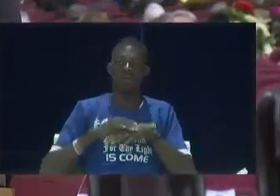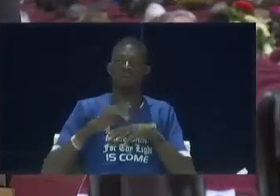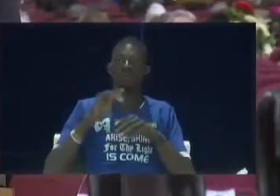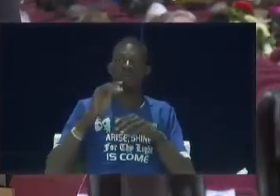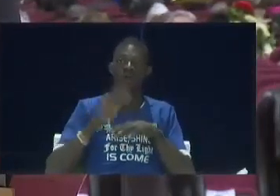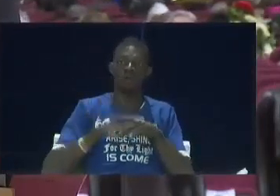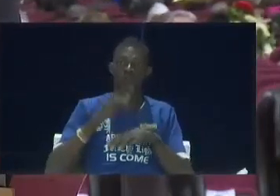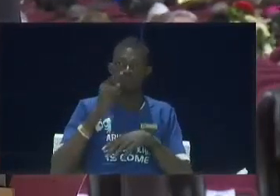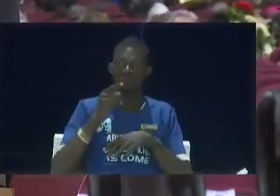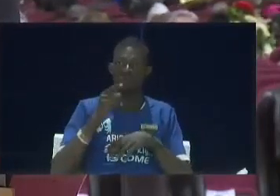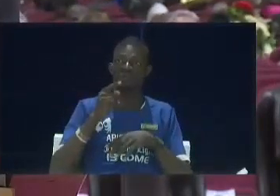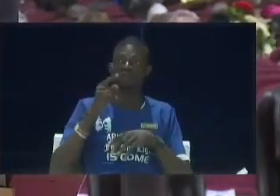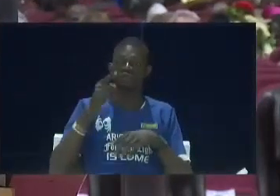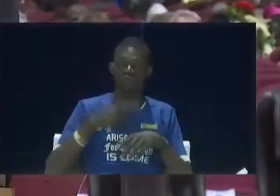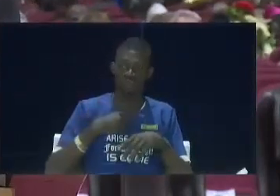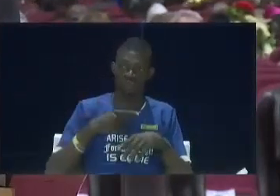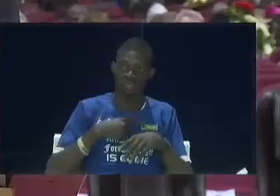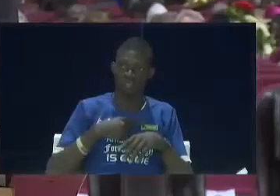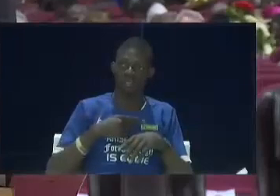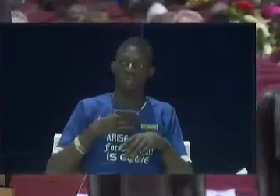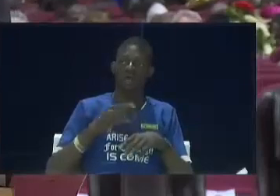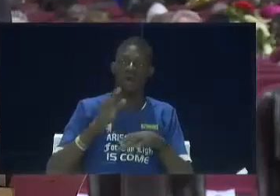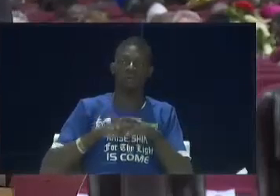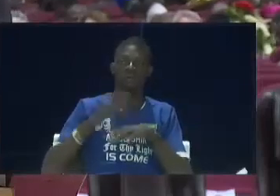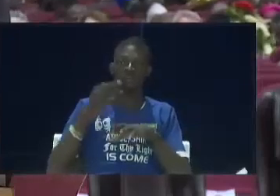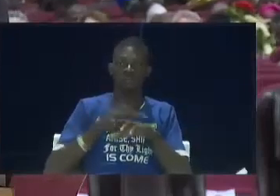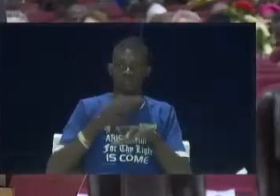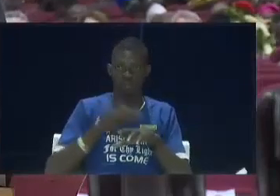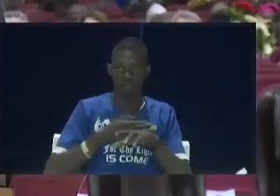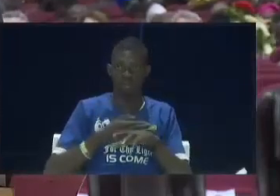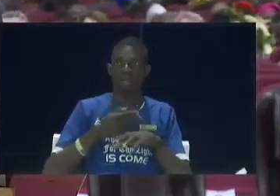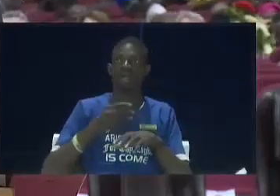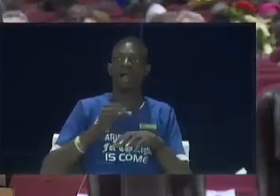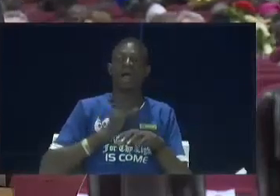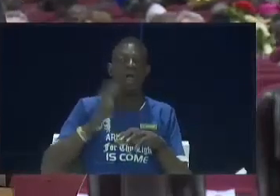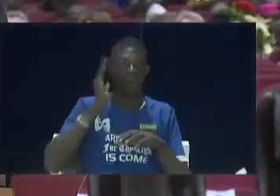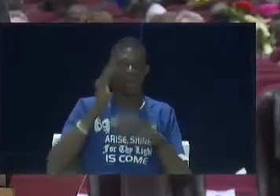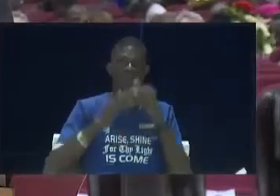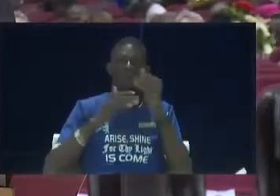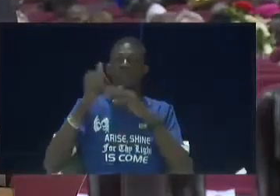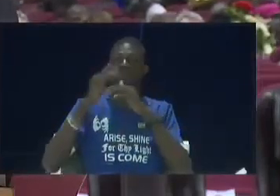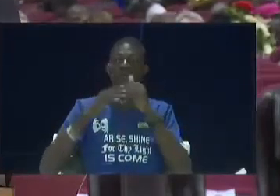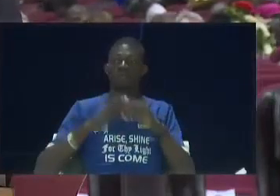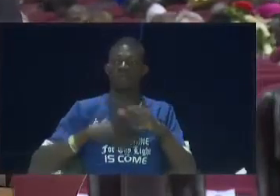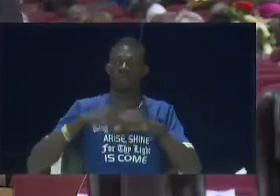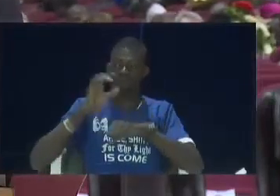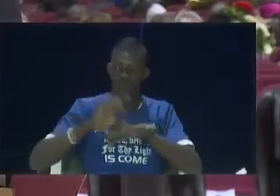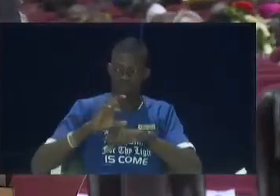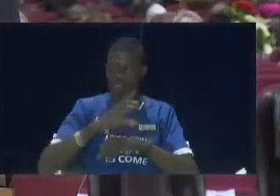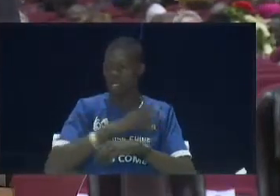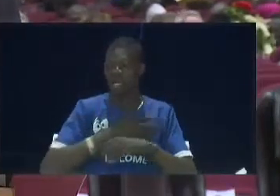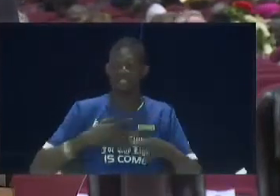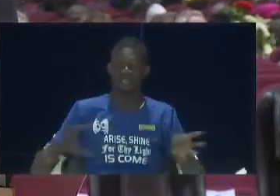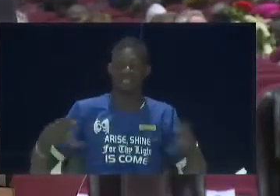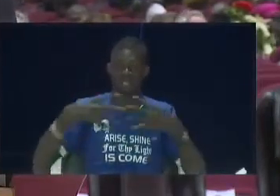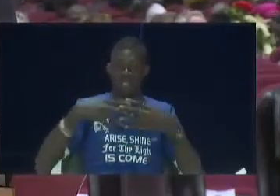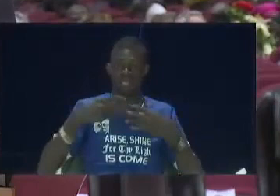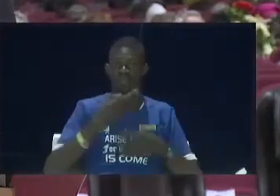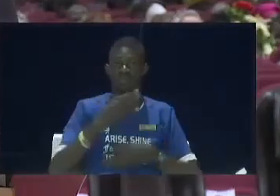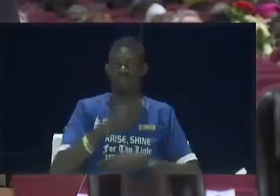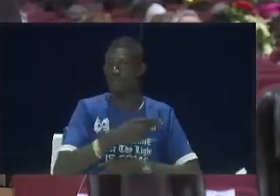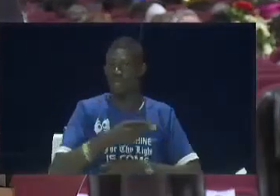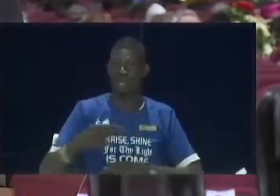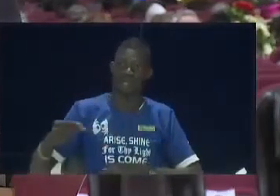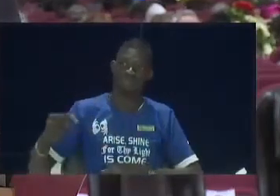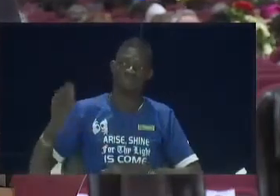thou art Peter, and upon this rock I will build my church, and the gates of